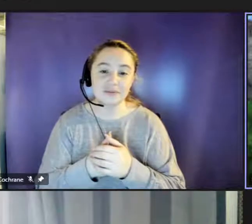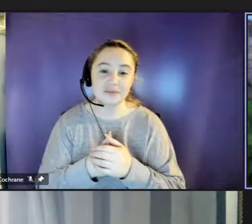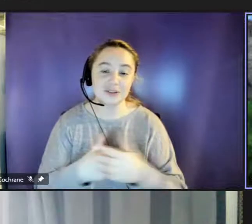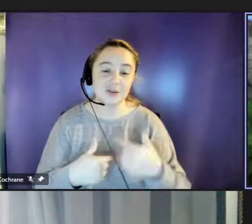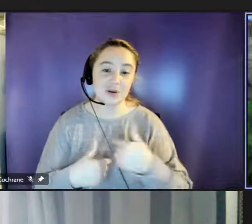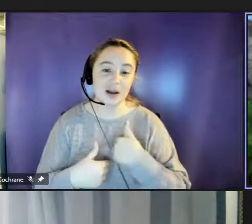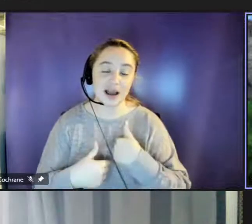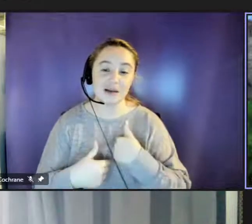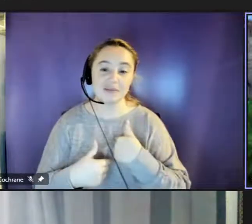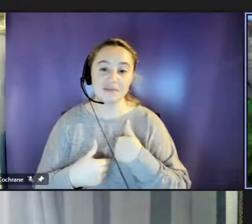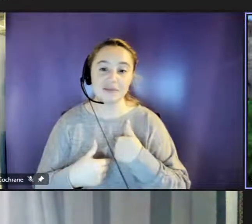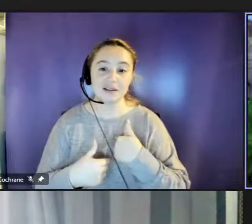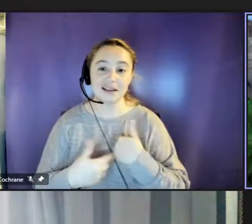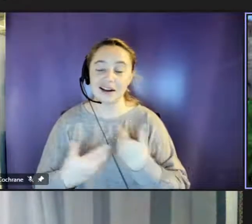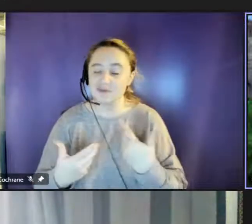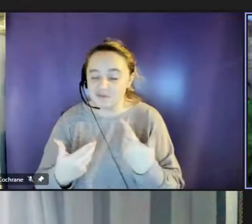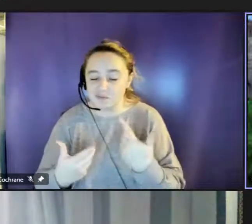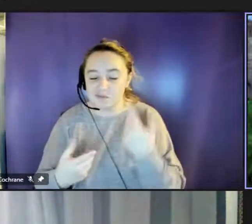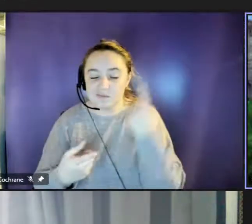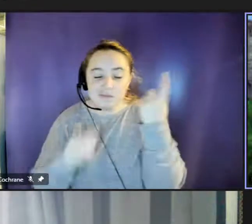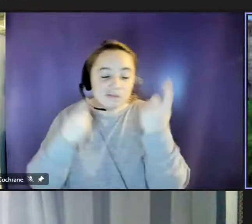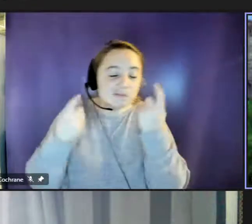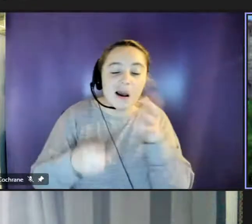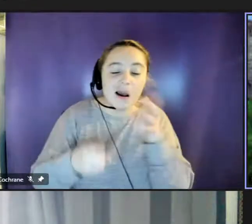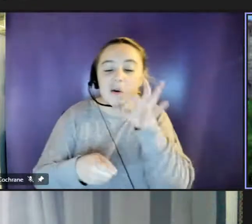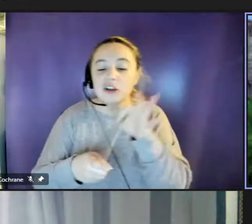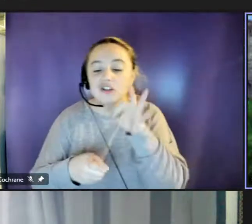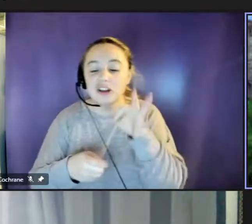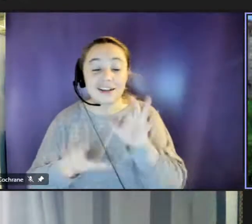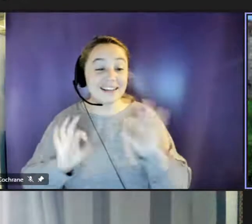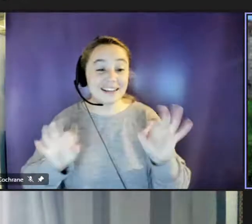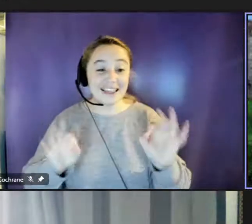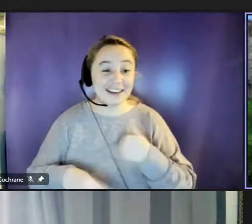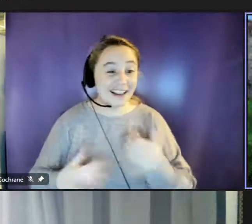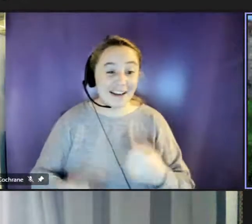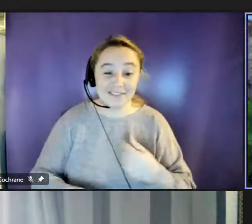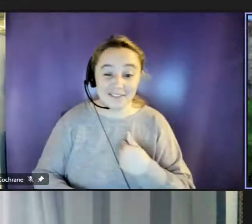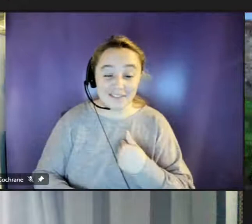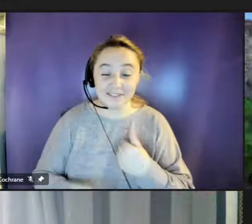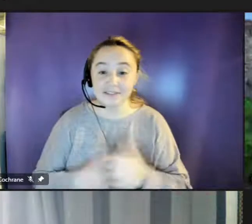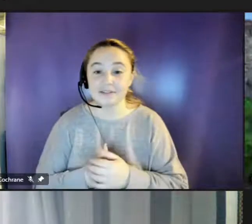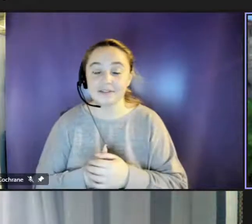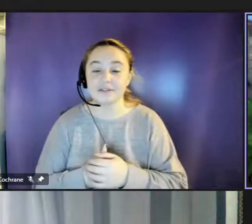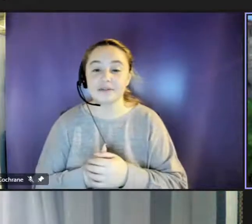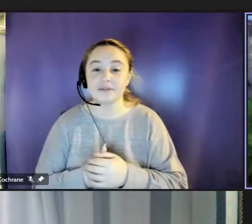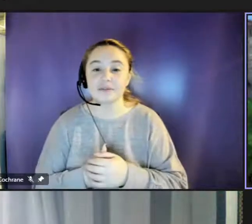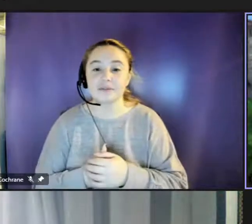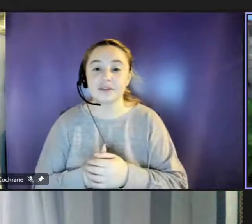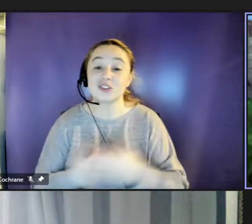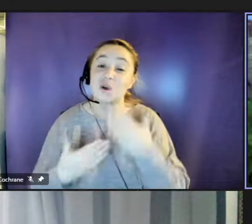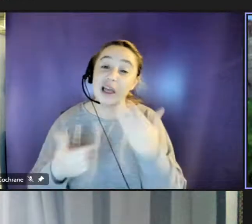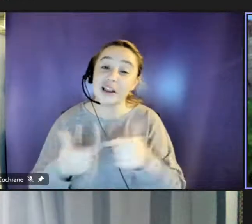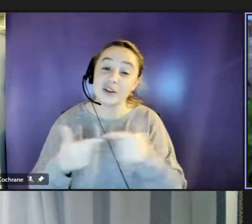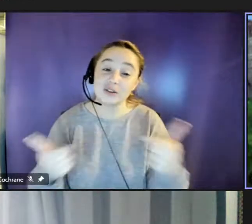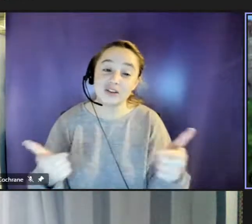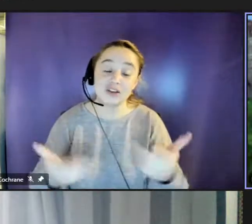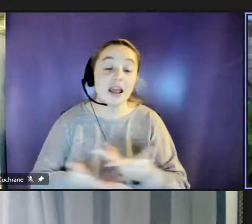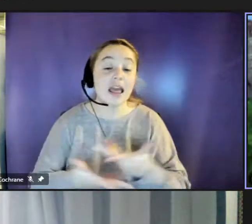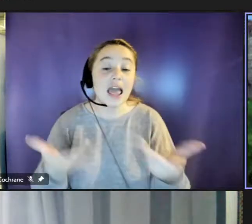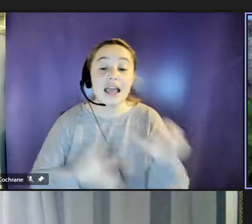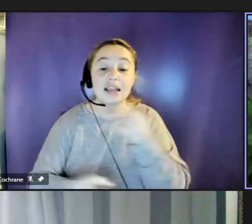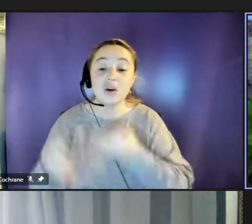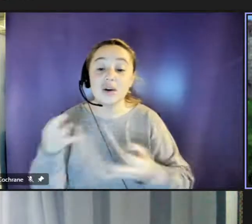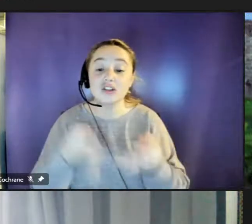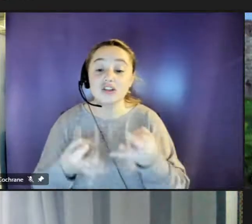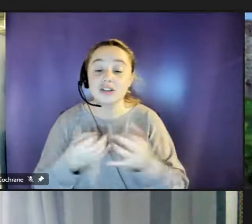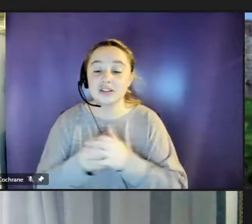of loath to find a question to ask you now, because you've answered them all. So thank you for that. Any other questions from anybody